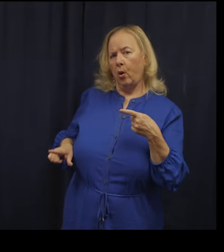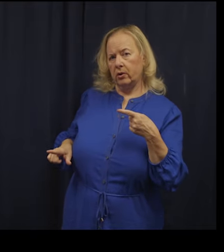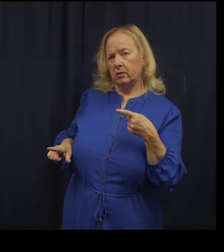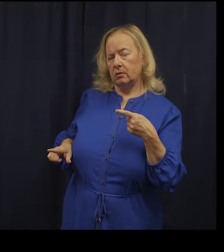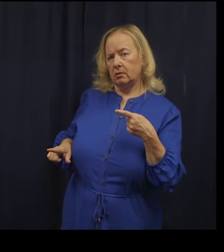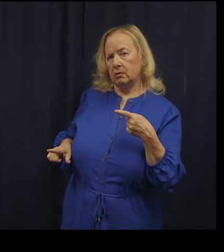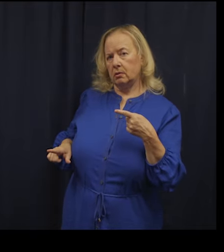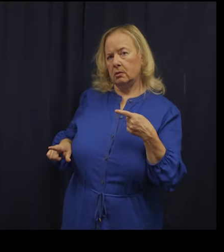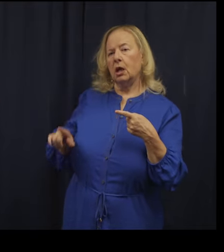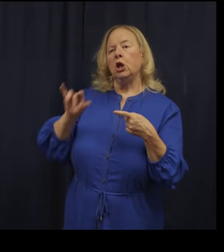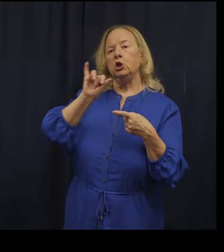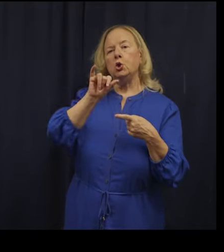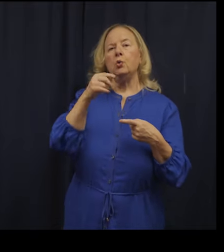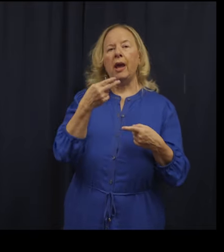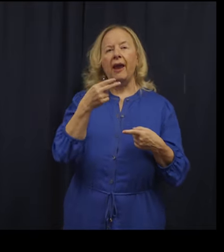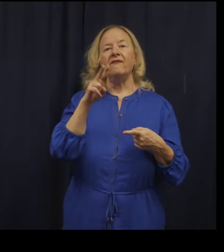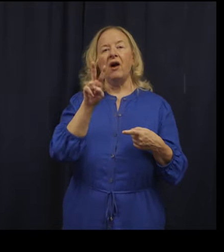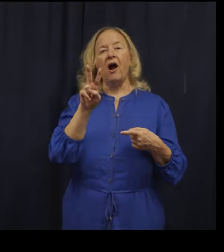Lord? The